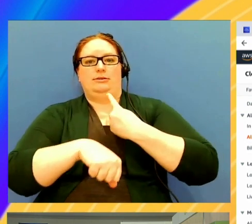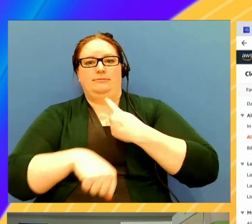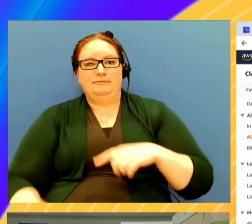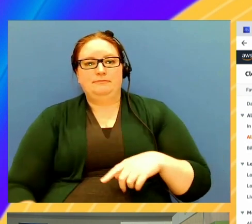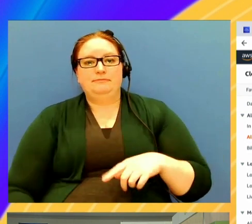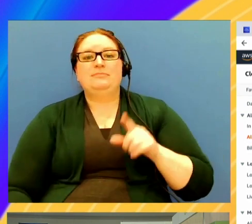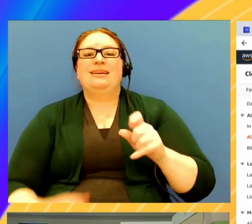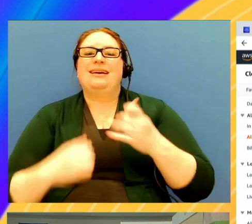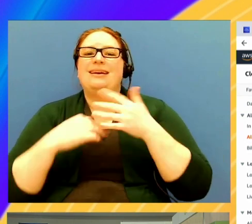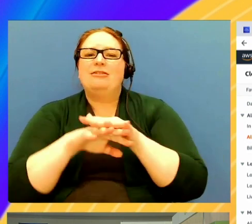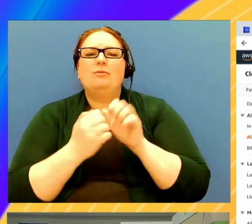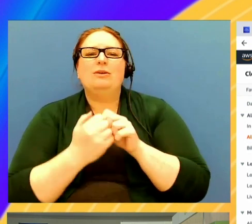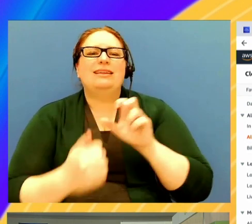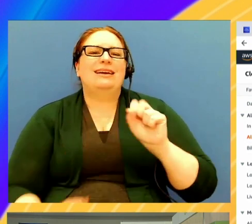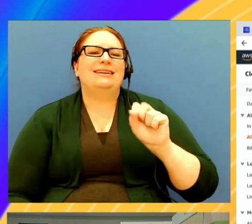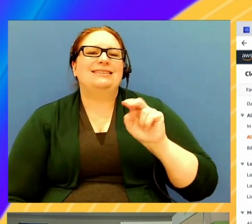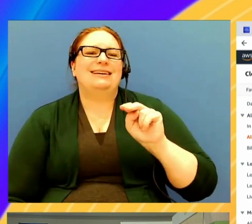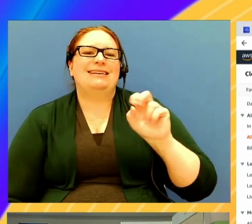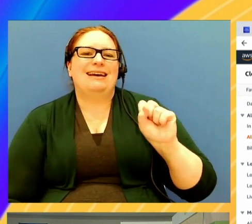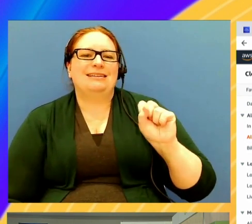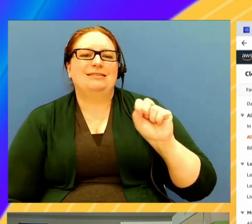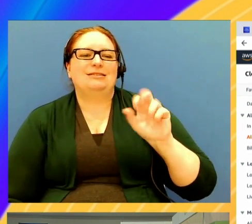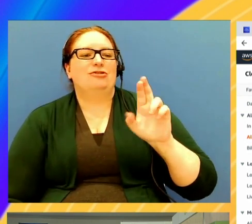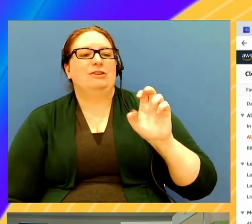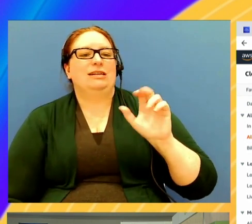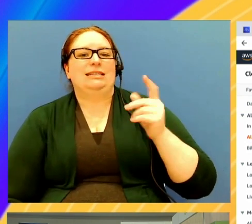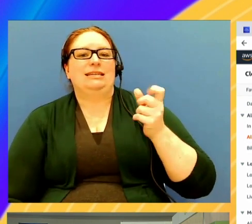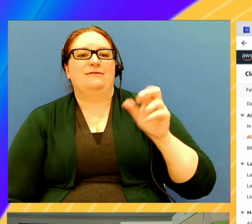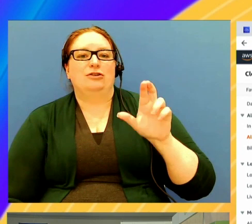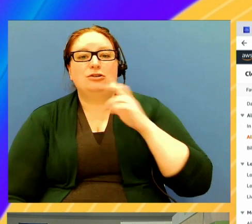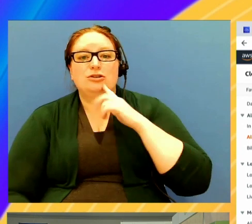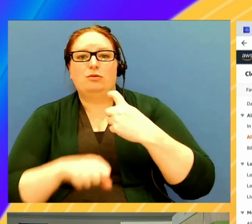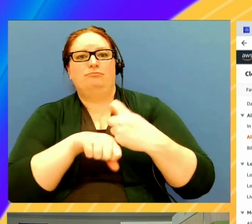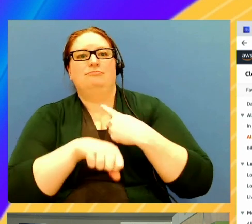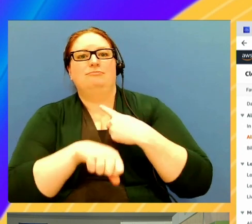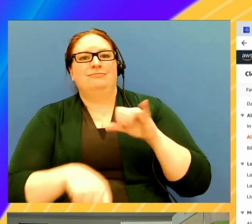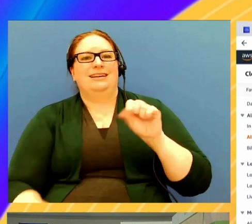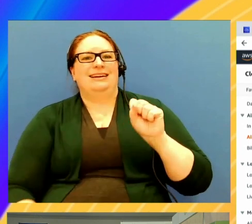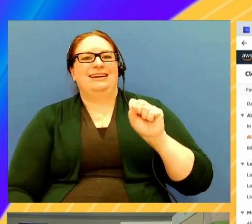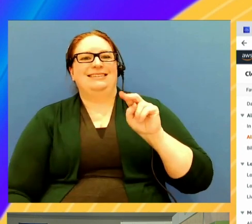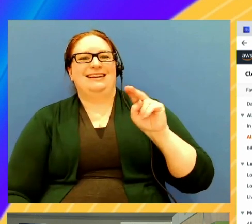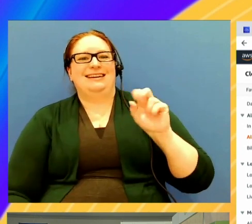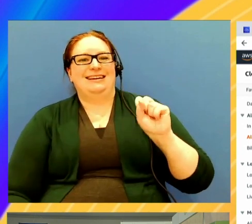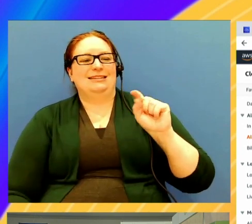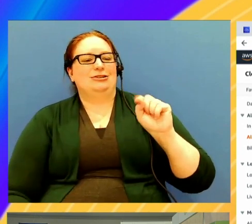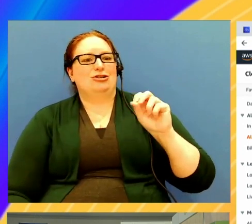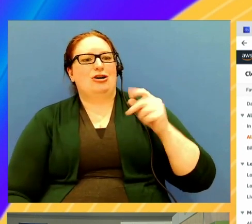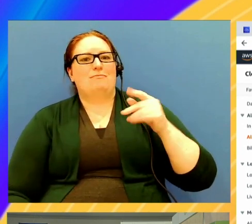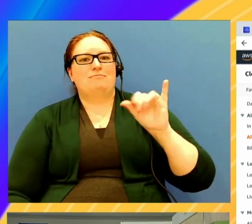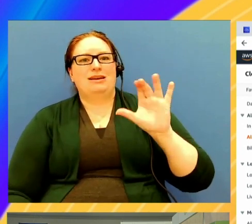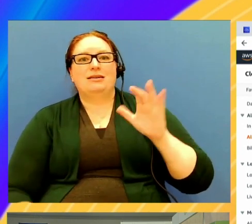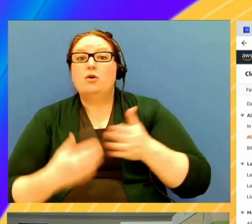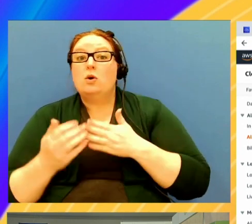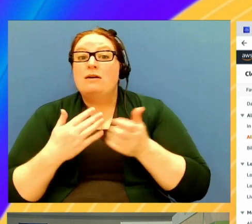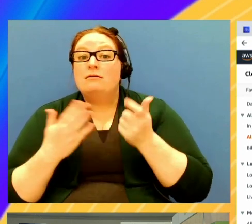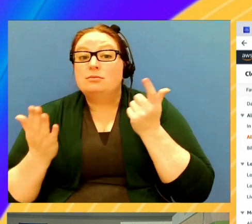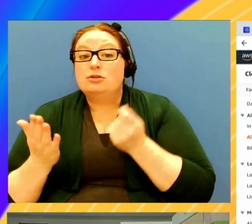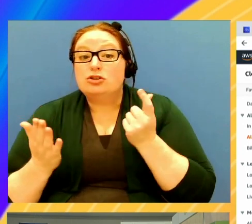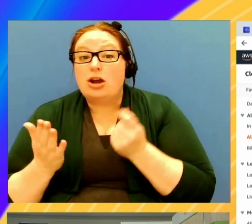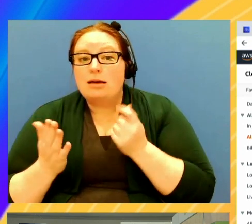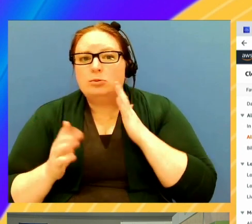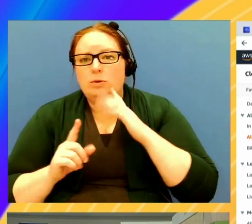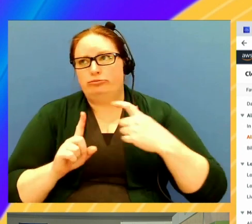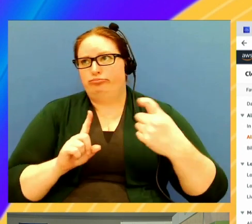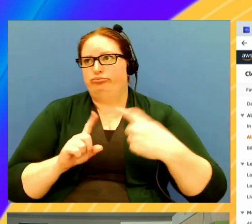integrating that with an SNS receiver. So you get notifications sent to this SNS topic. And whoever is subscribed to this SNS topic can in turn get the notifications.